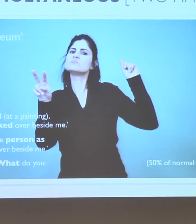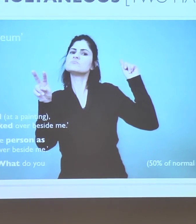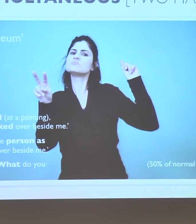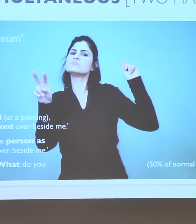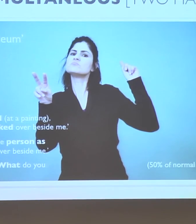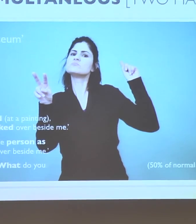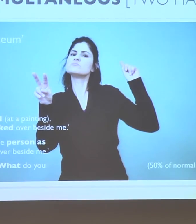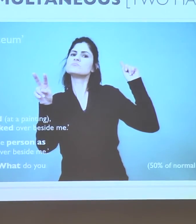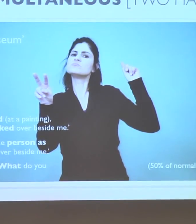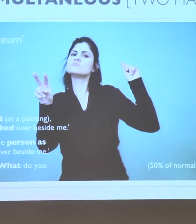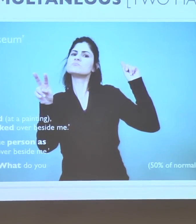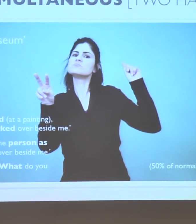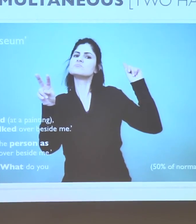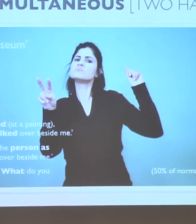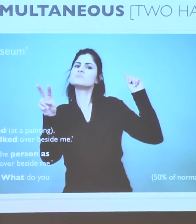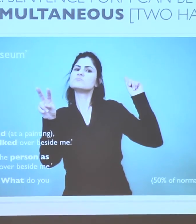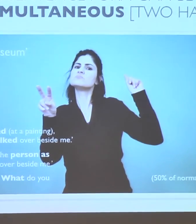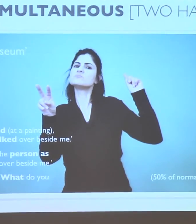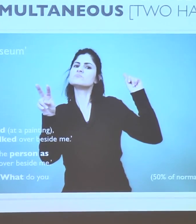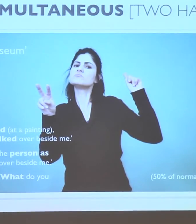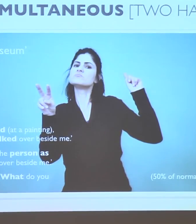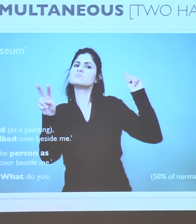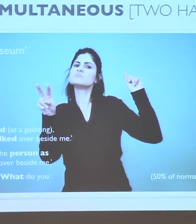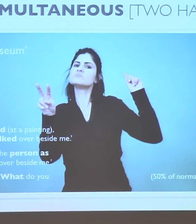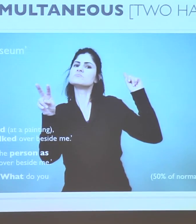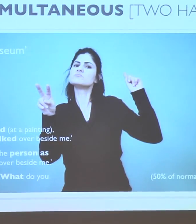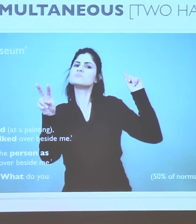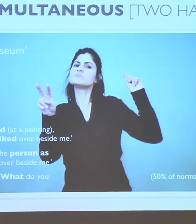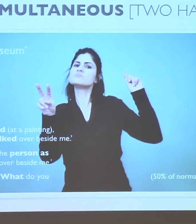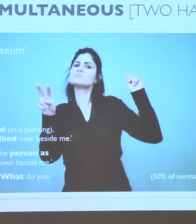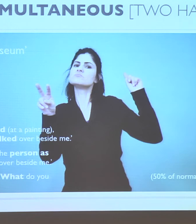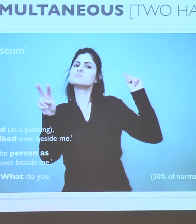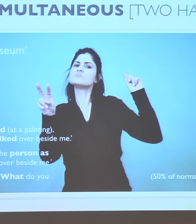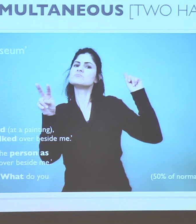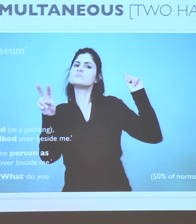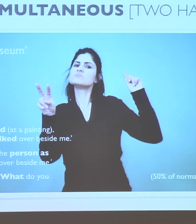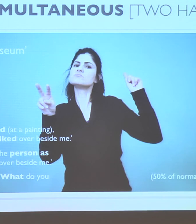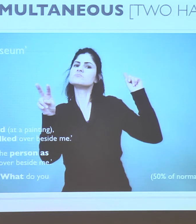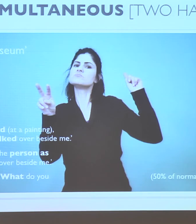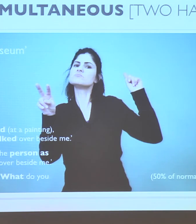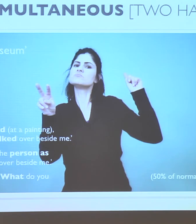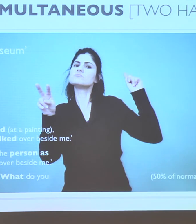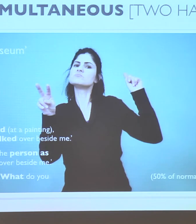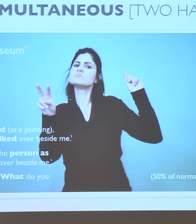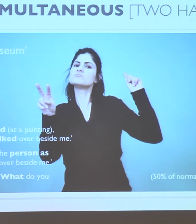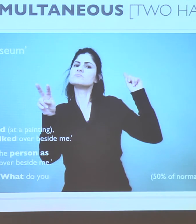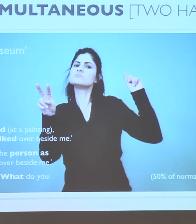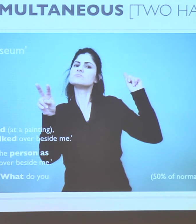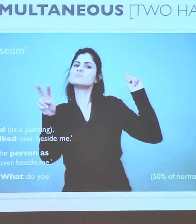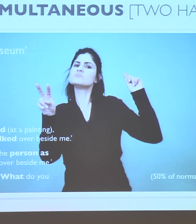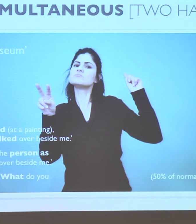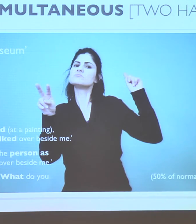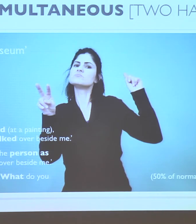each hand. The human cognitive system wouldn't allow that. But on the other hand, we can sign two simultaneous events simultaneously.